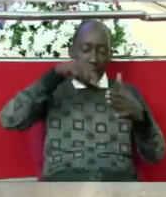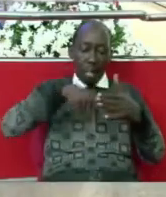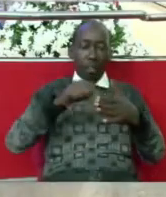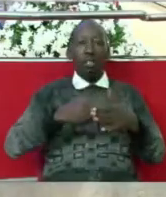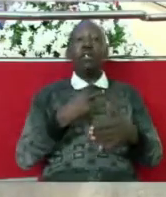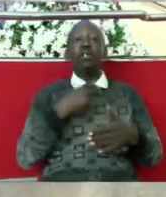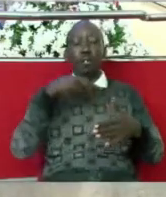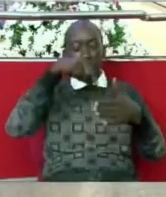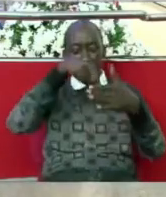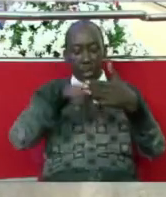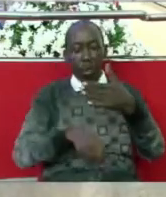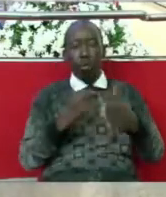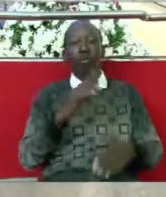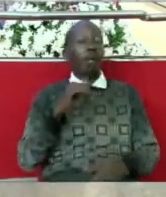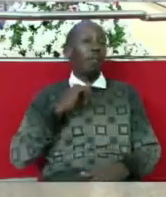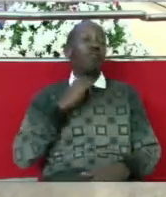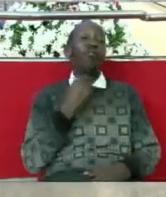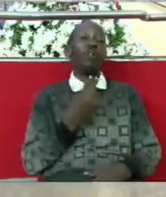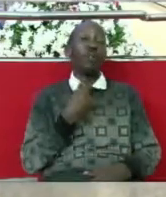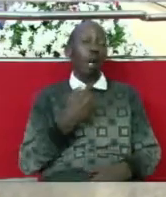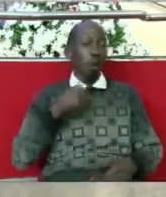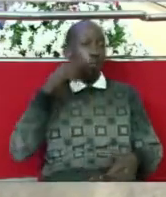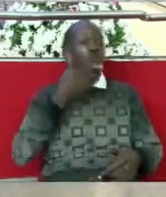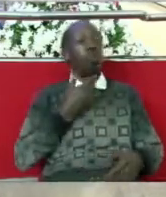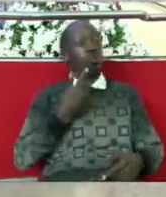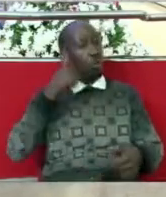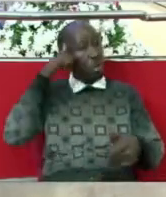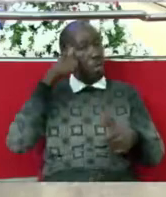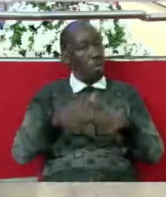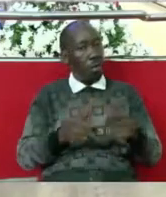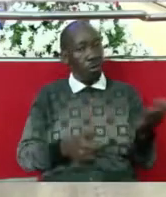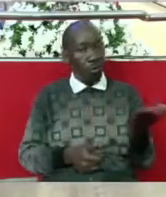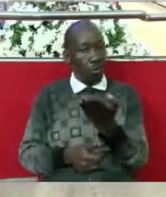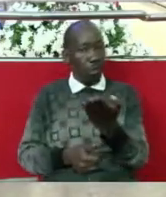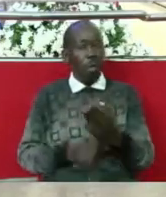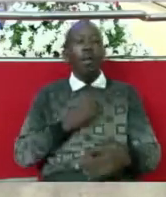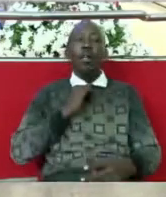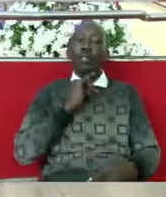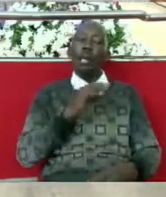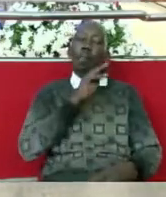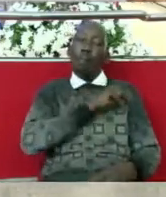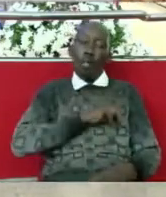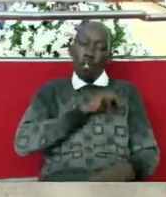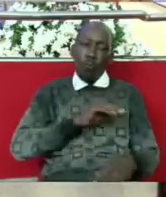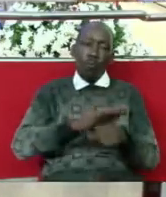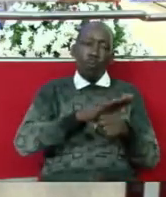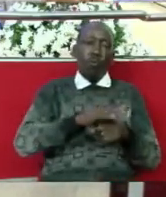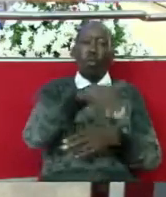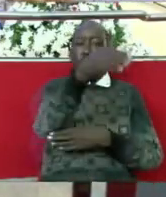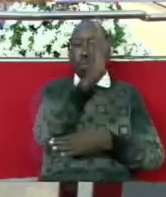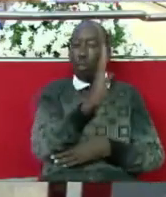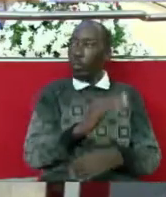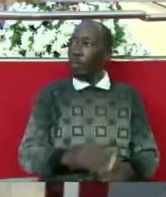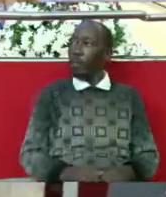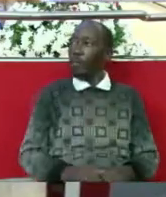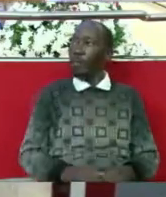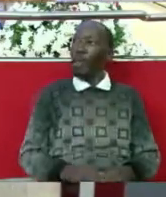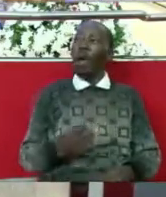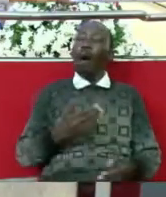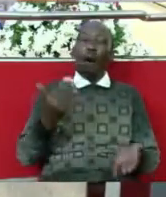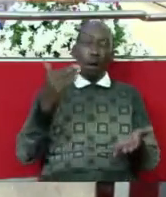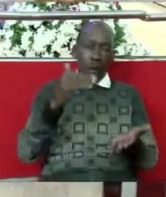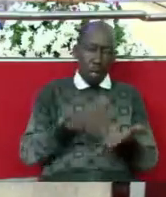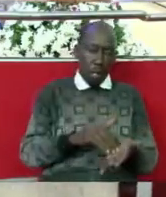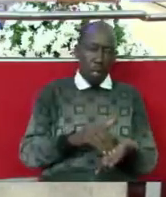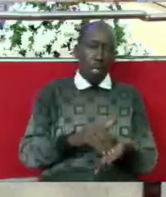kama unanisikiliza, I want to remind you that he is a merciful God. I came just for